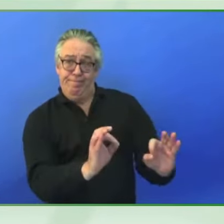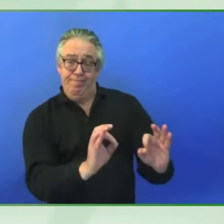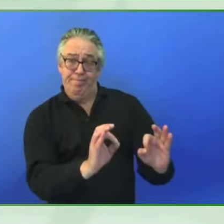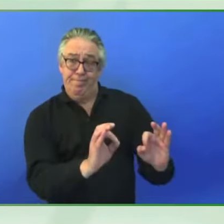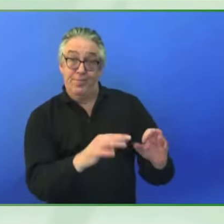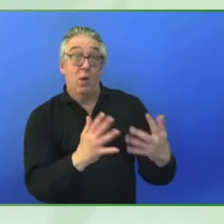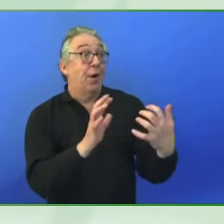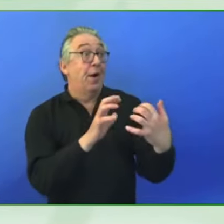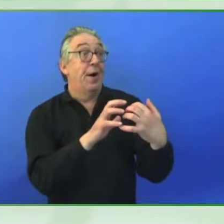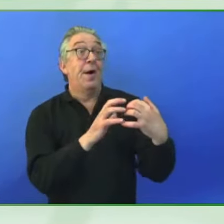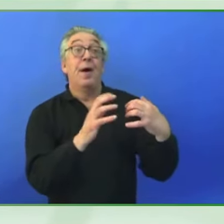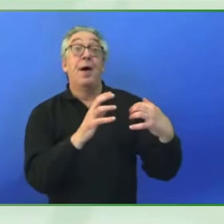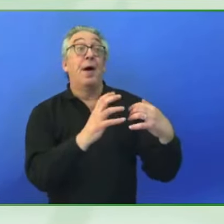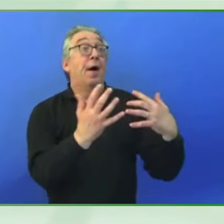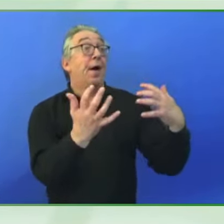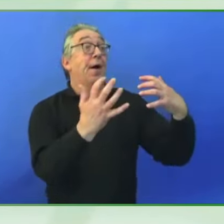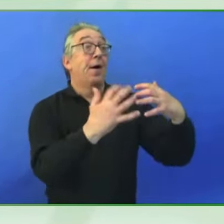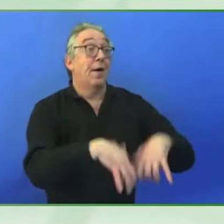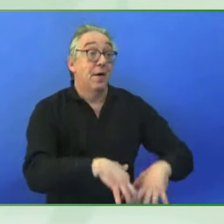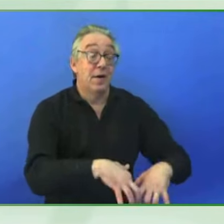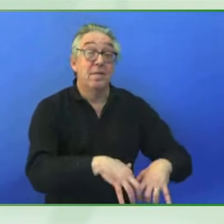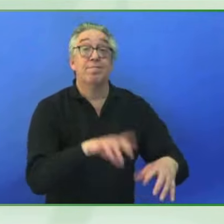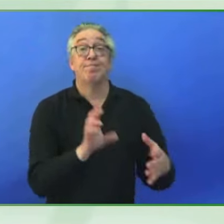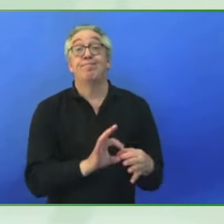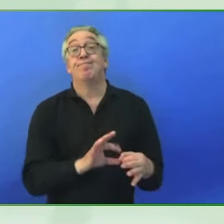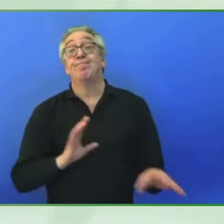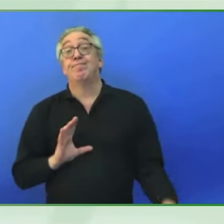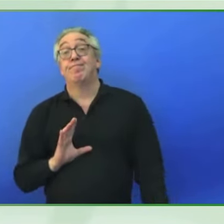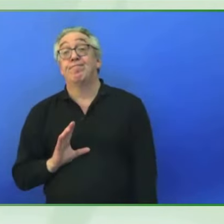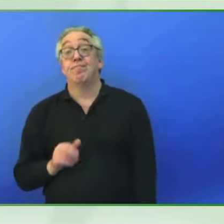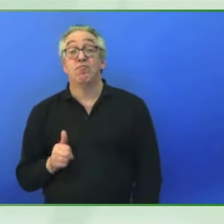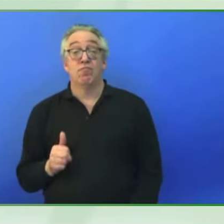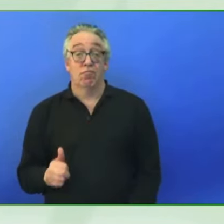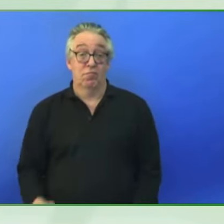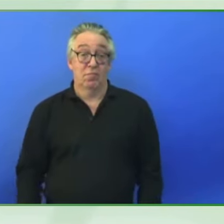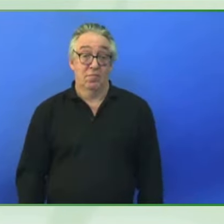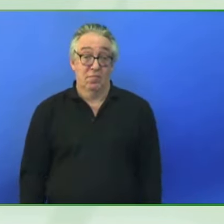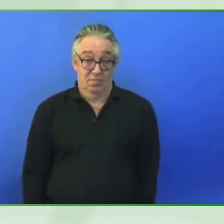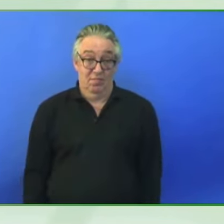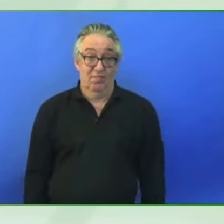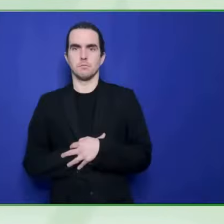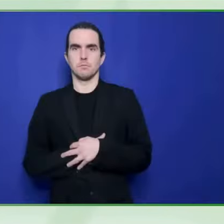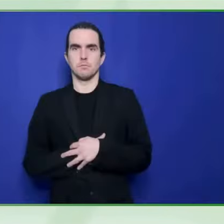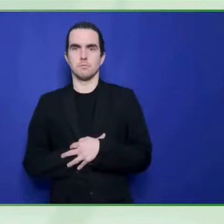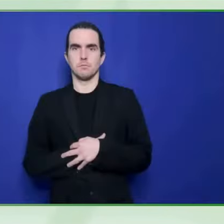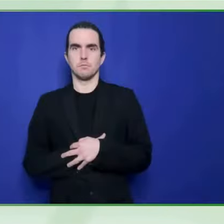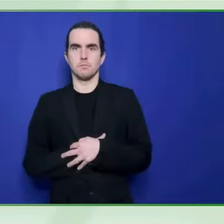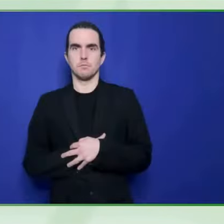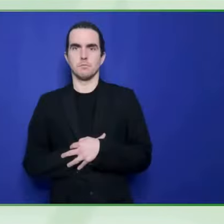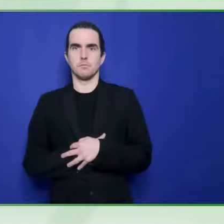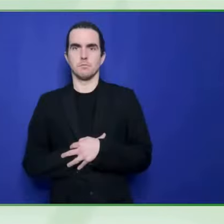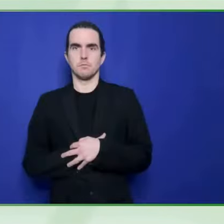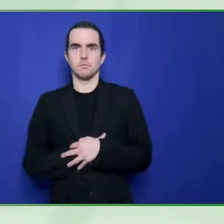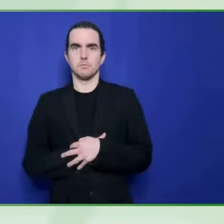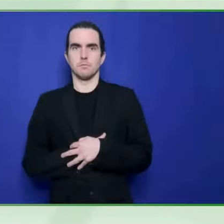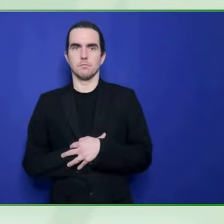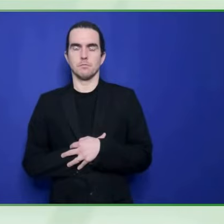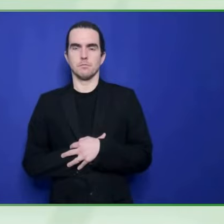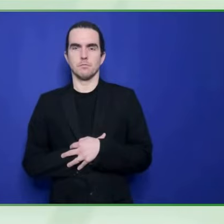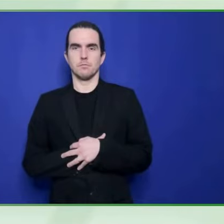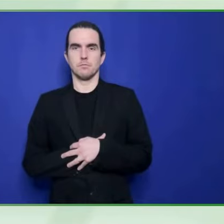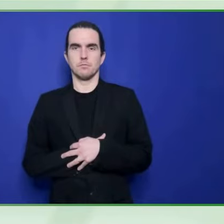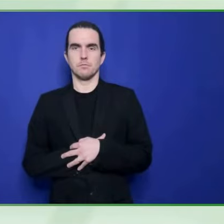slide, please. So why am I here and what am I going to talk about? So our story, the Taskar Center's story